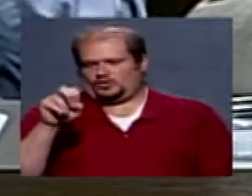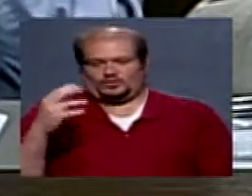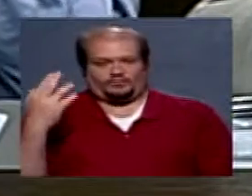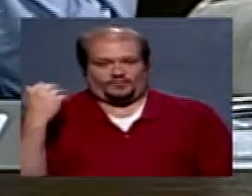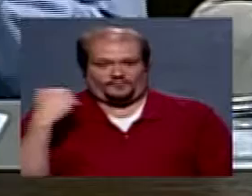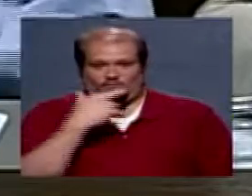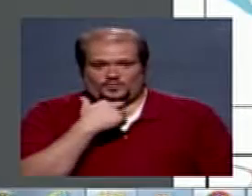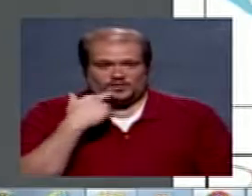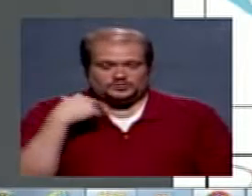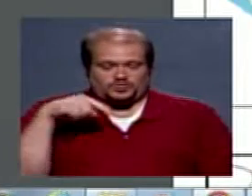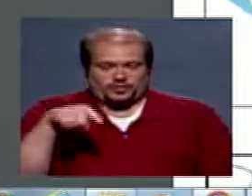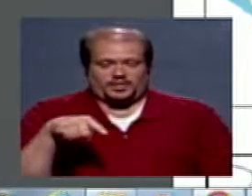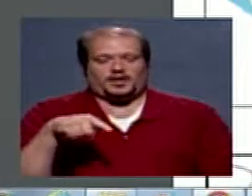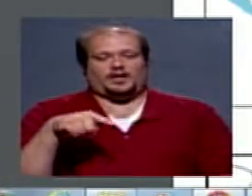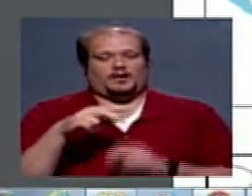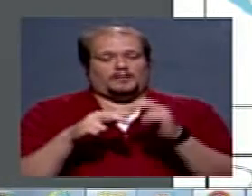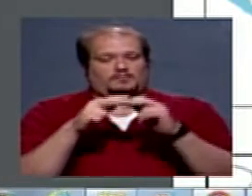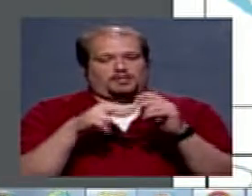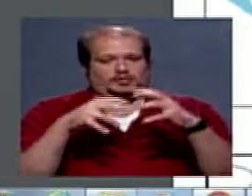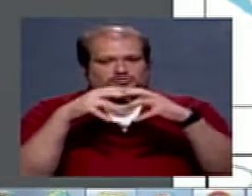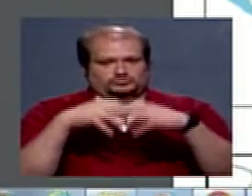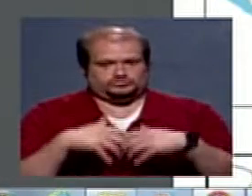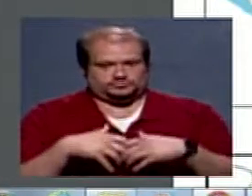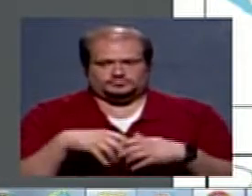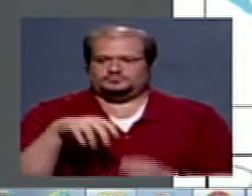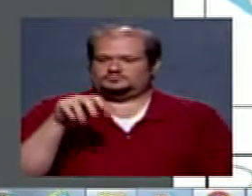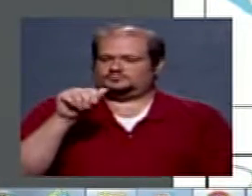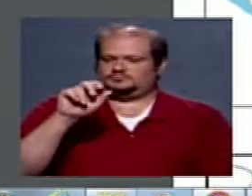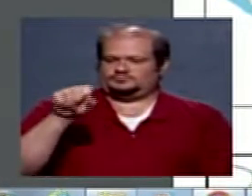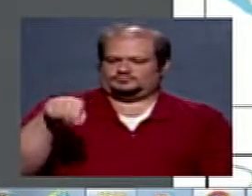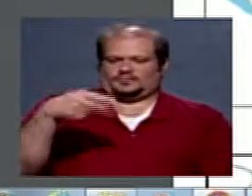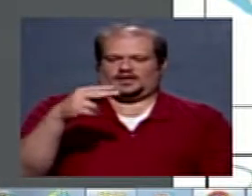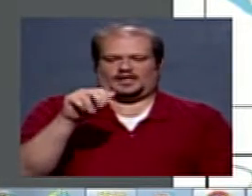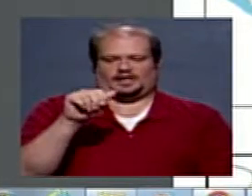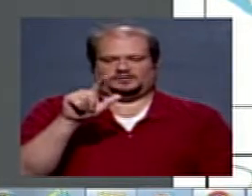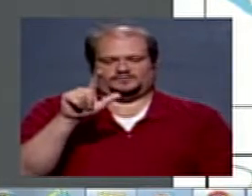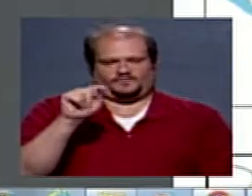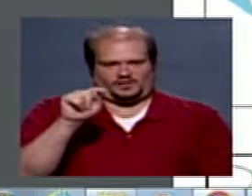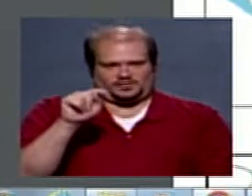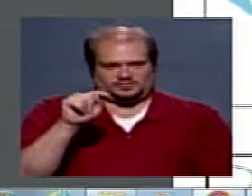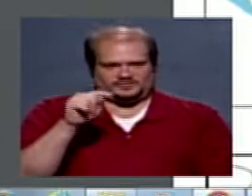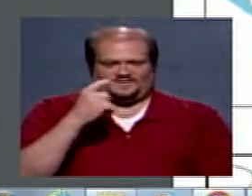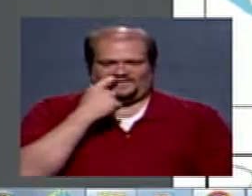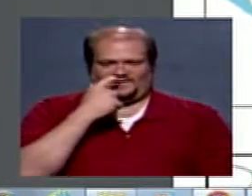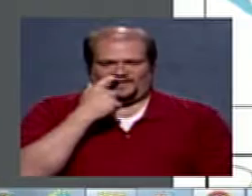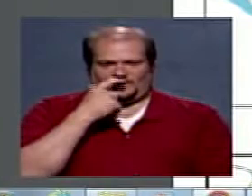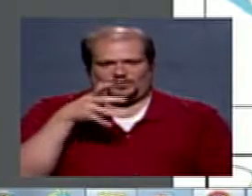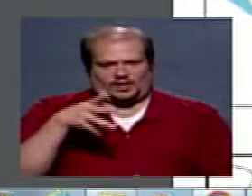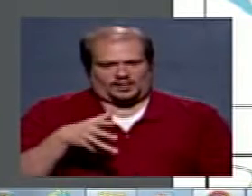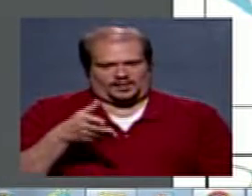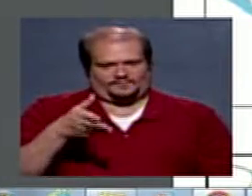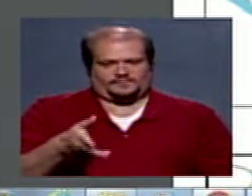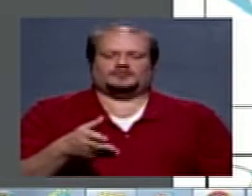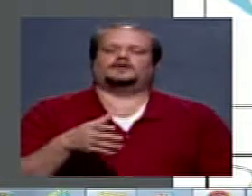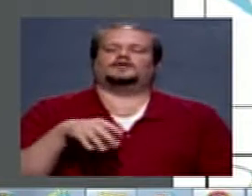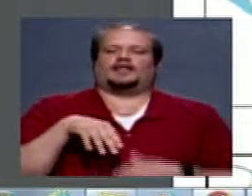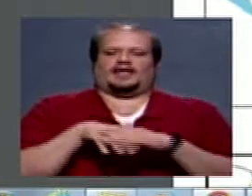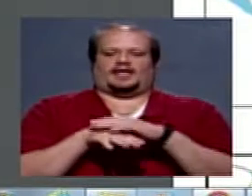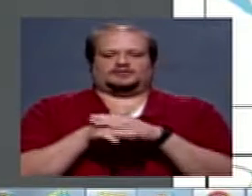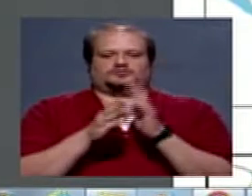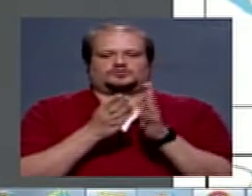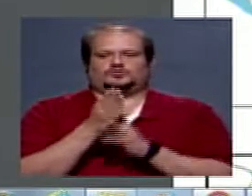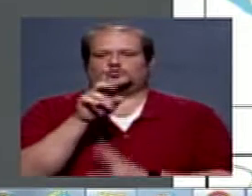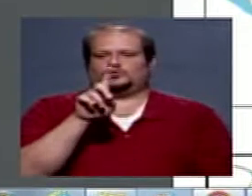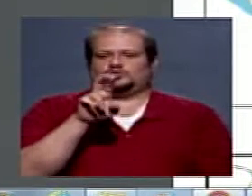The building has been removed and the remnants of the asphalt and concrete parking remain. Access to the site is via